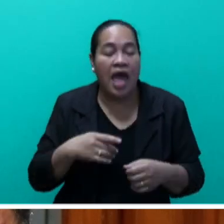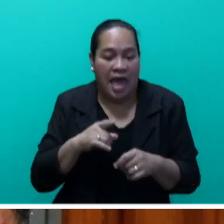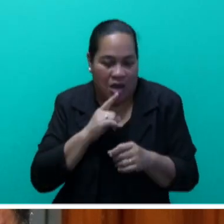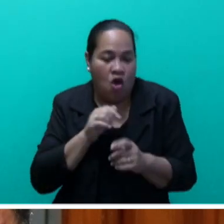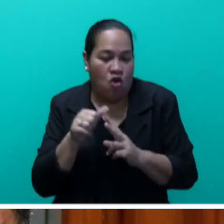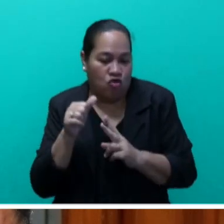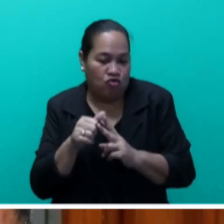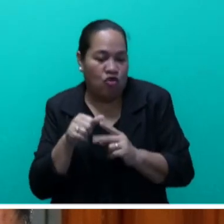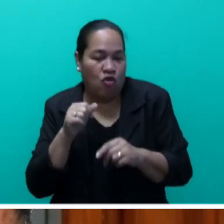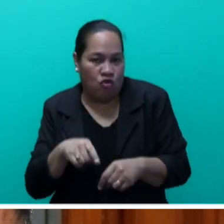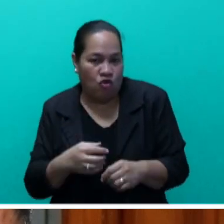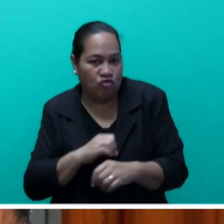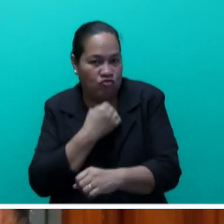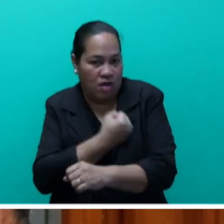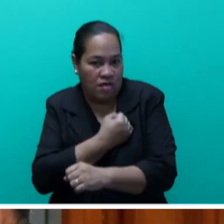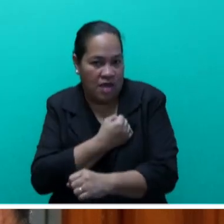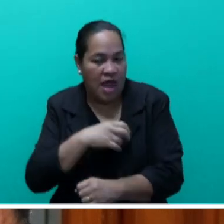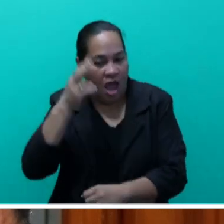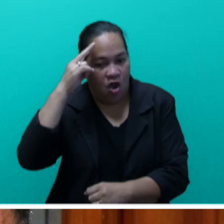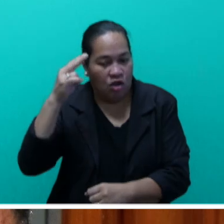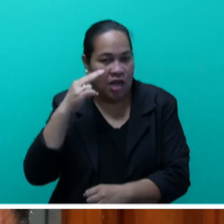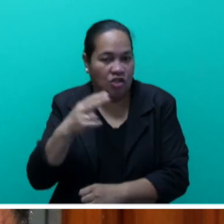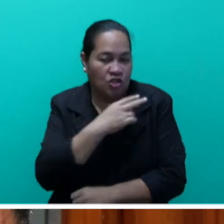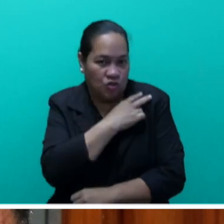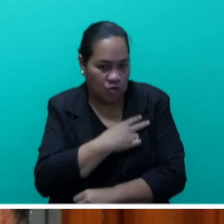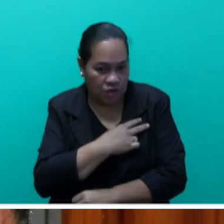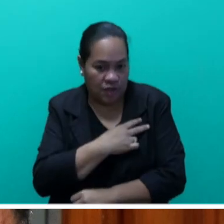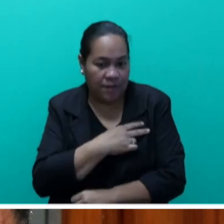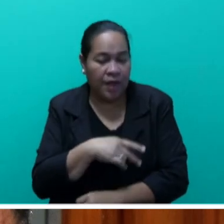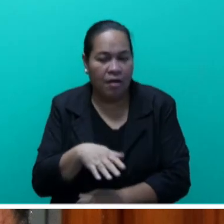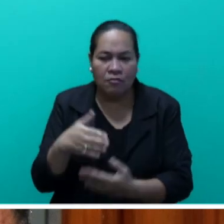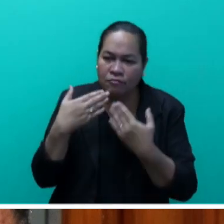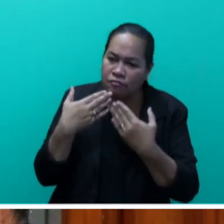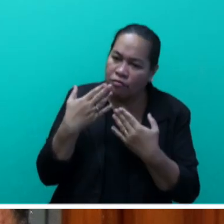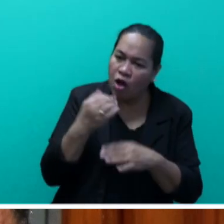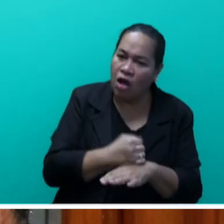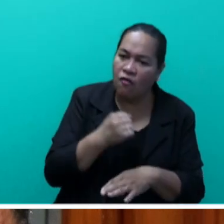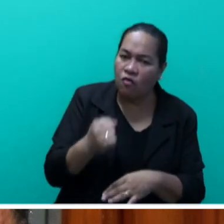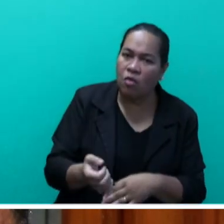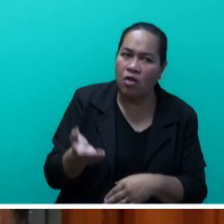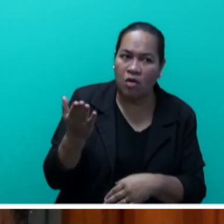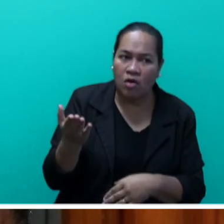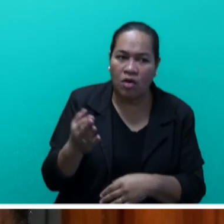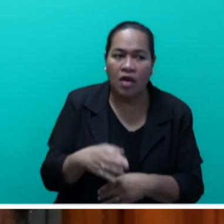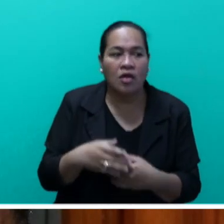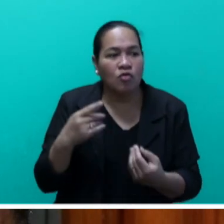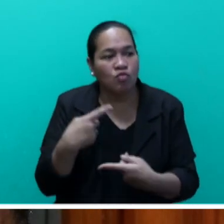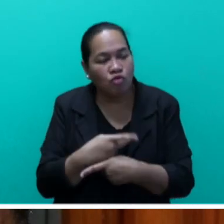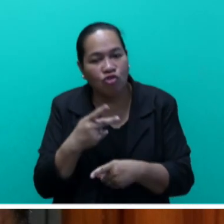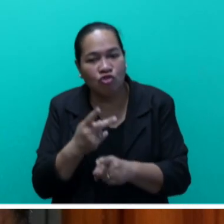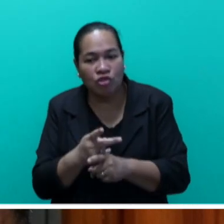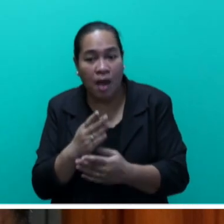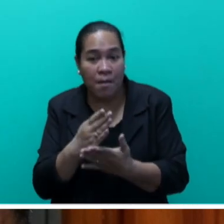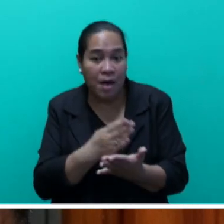security and stability. Mr. Speaker, sir, I acknowledge the foresight of the coalition government in producing a budget that